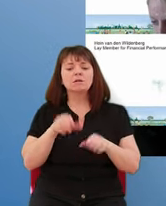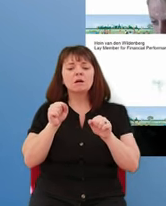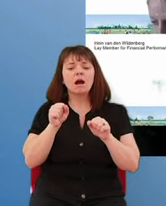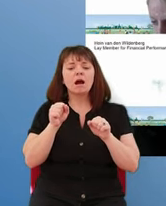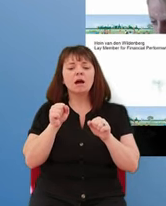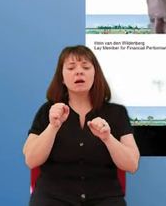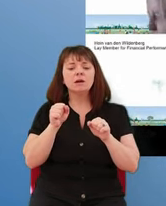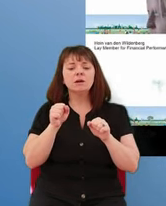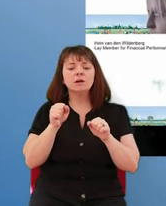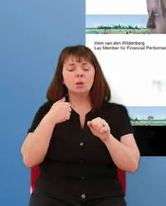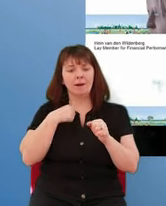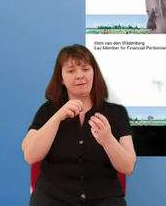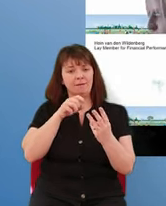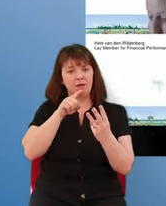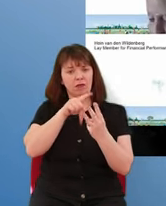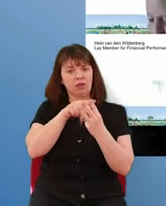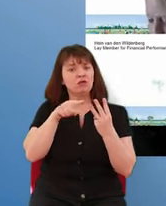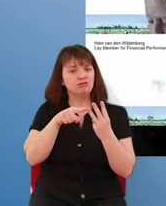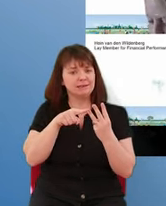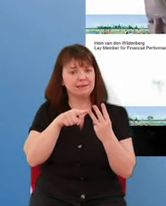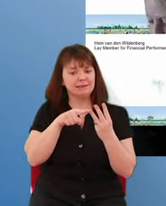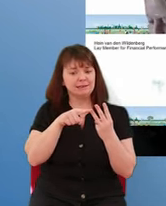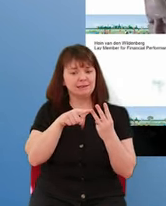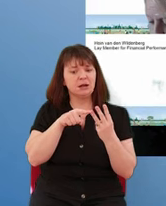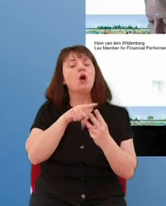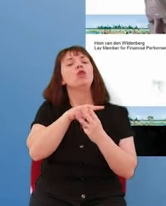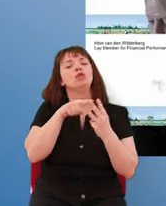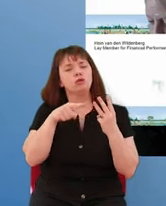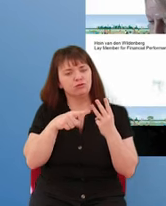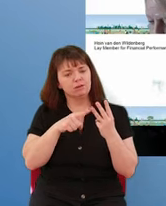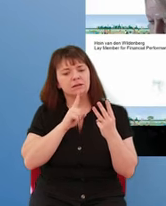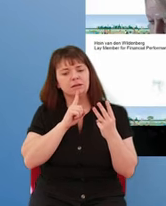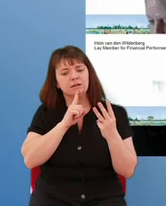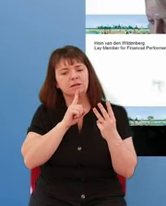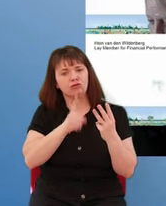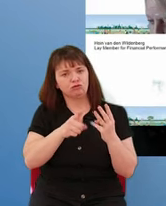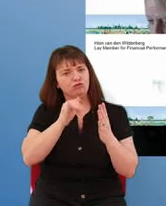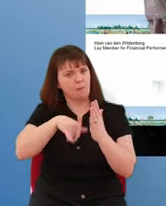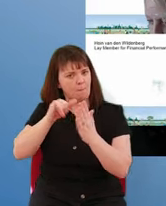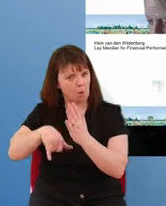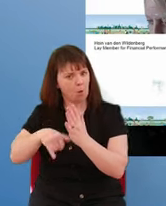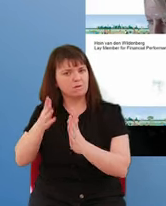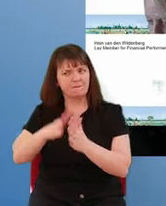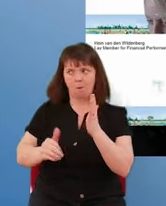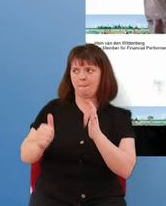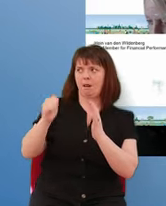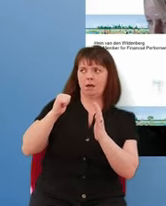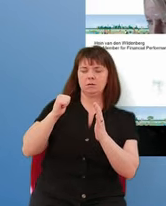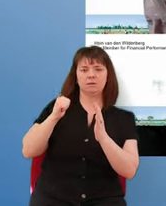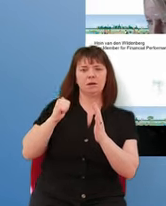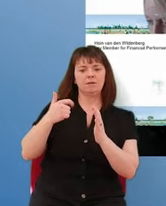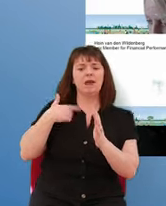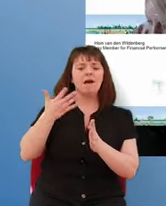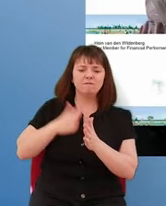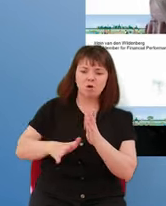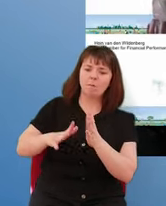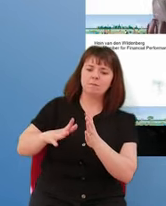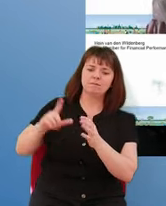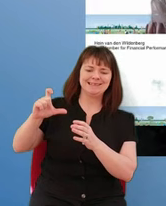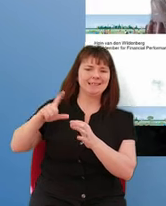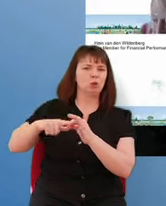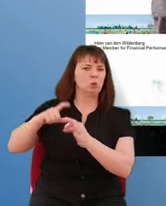we met that have come through from CQC, and it's for 3 practices. I don't intend to spend more time on the 2, but I